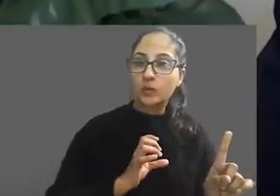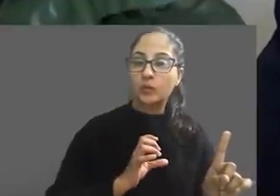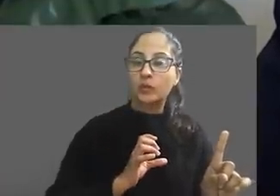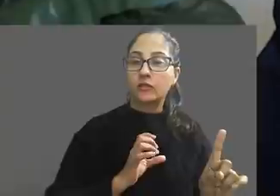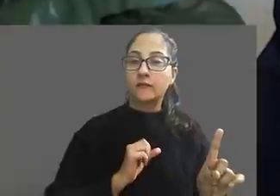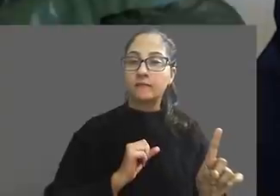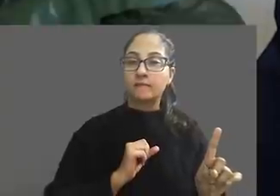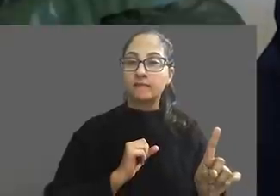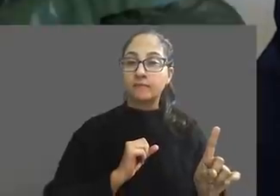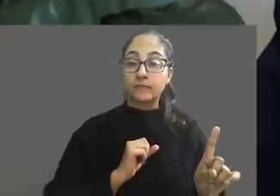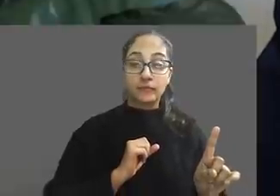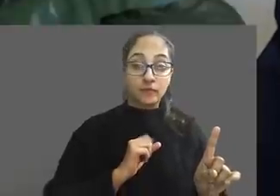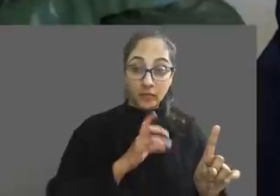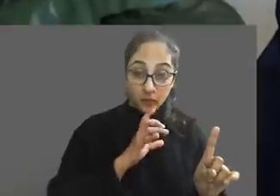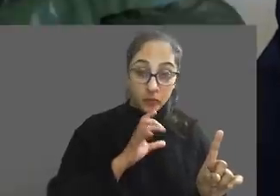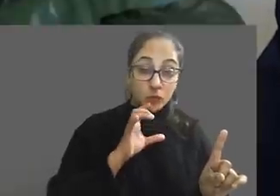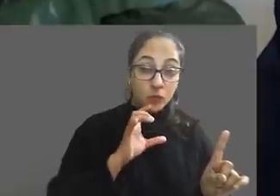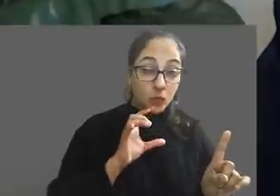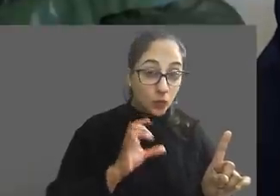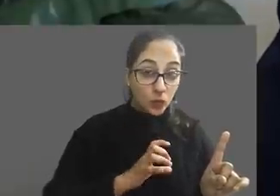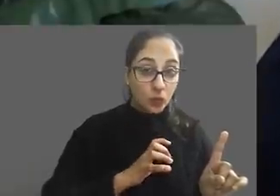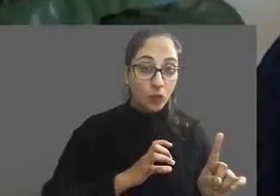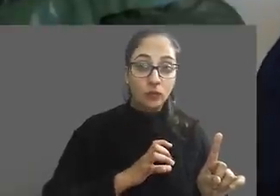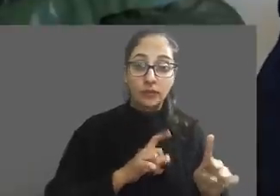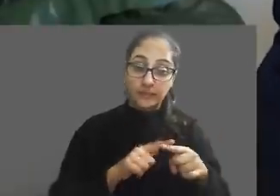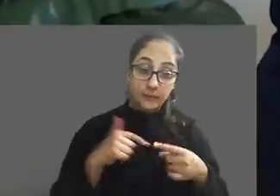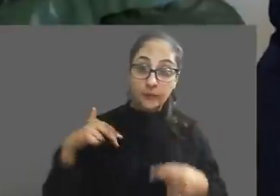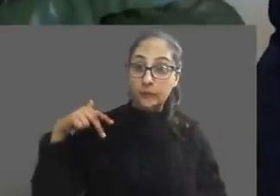presence on a stretcher.